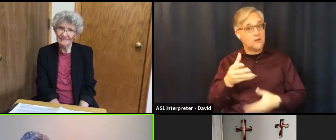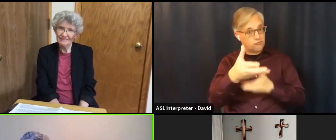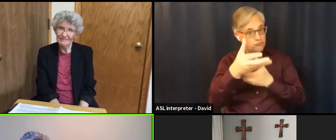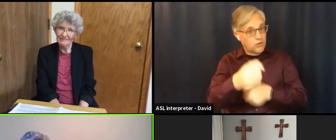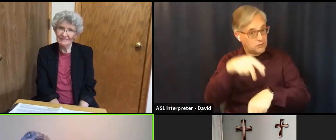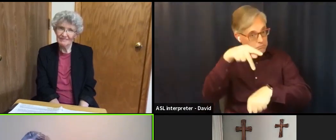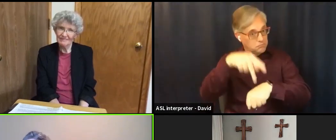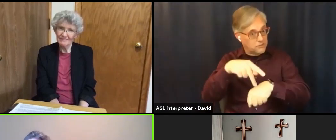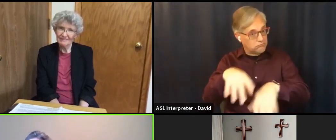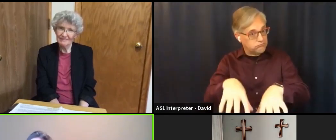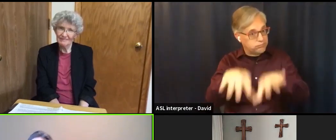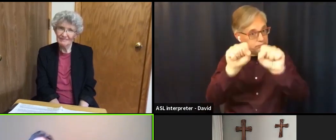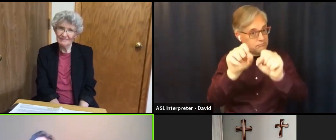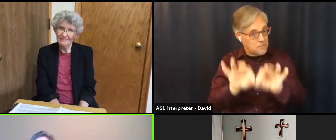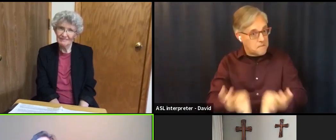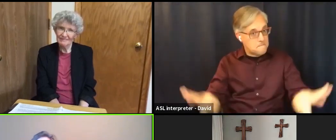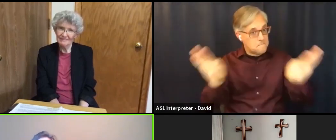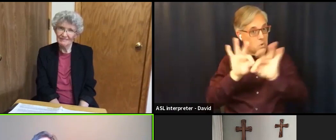hands.